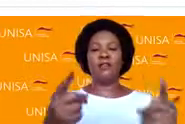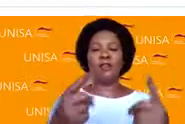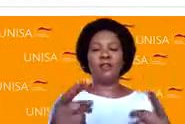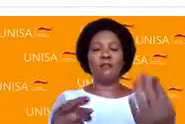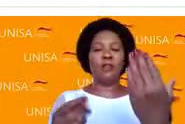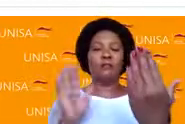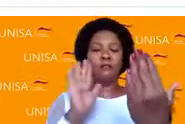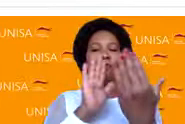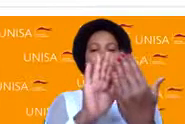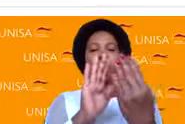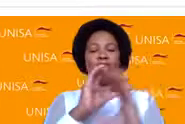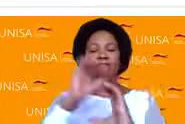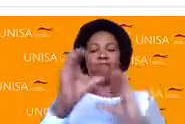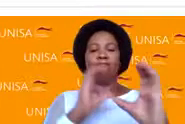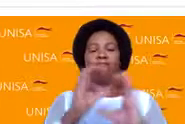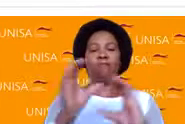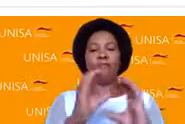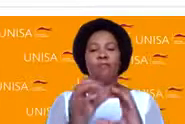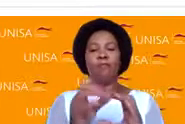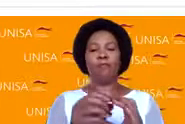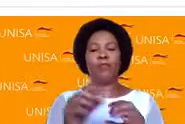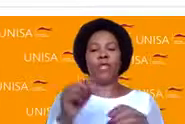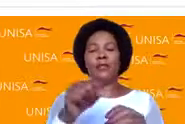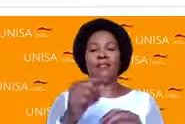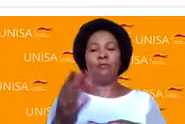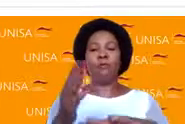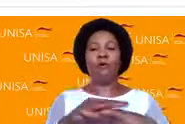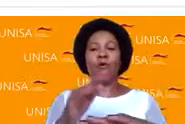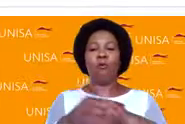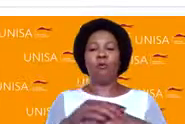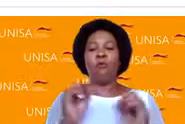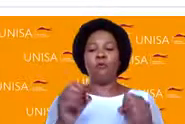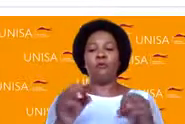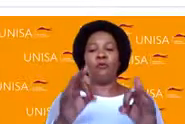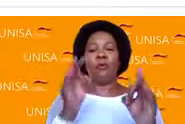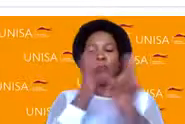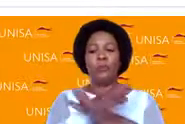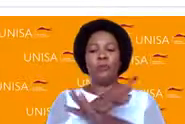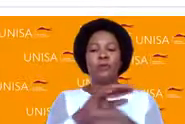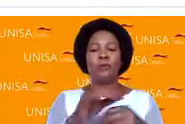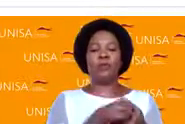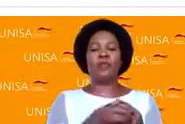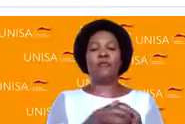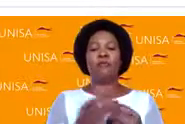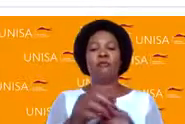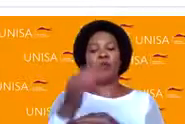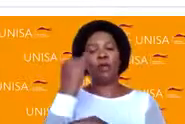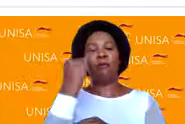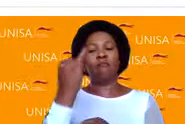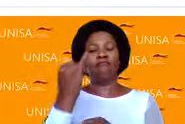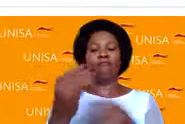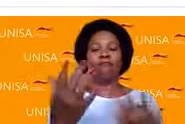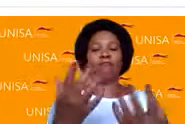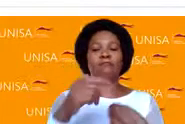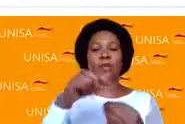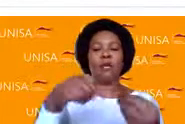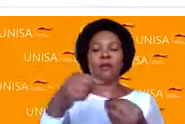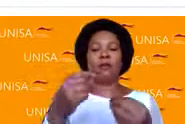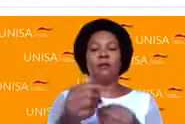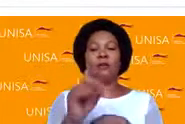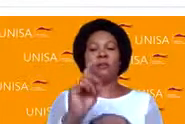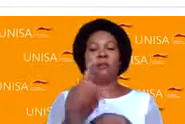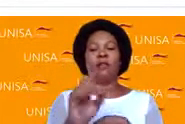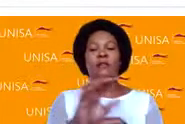communicating. That's more informal. So a chat is a quick discussion. You throw ideas around, and but it's